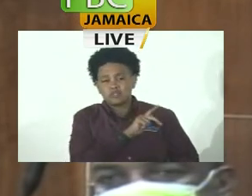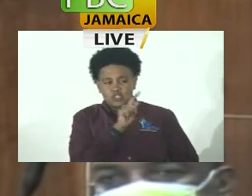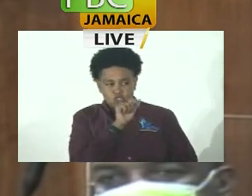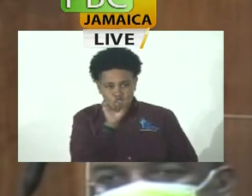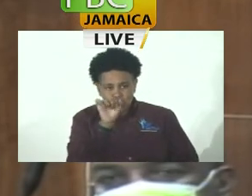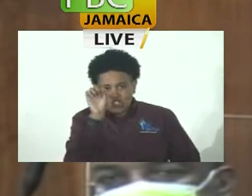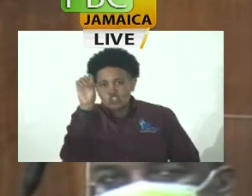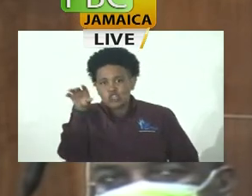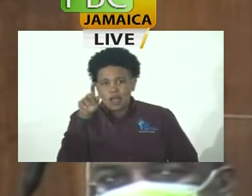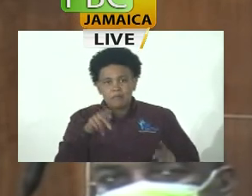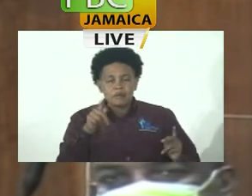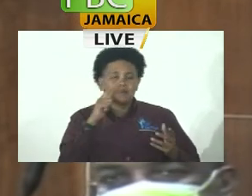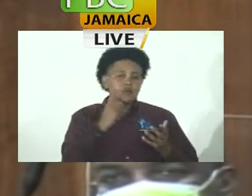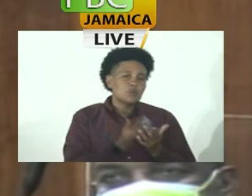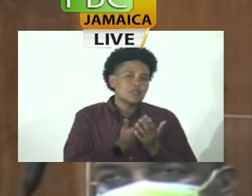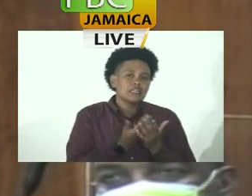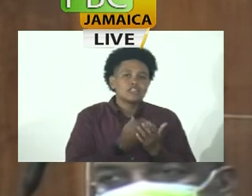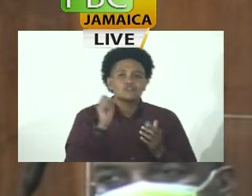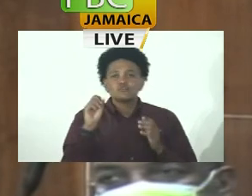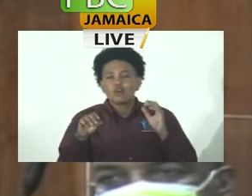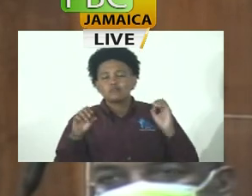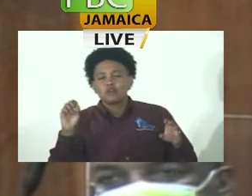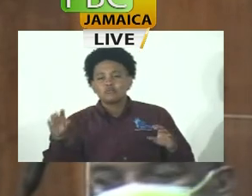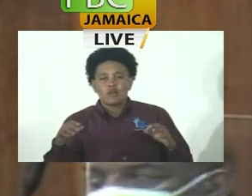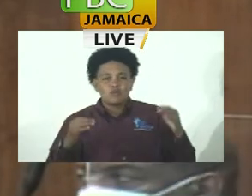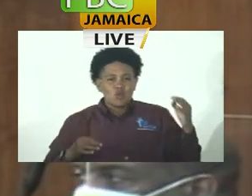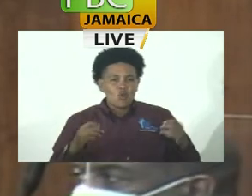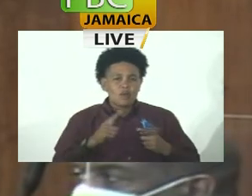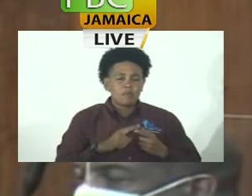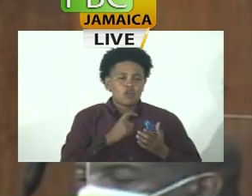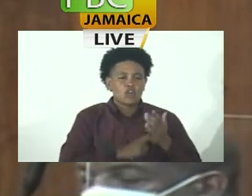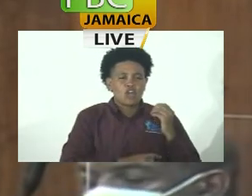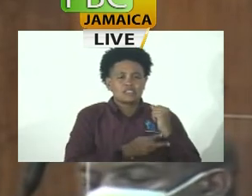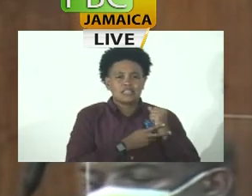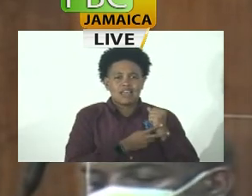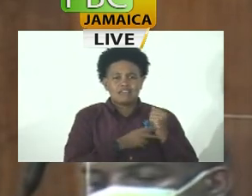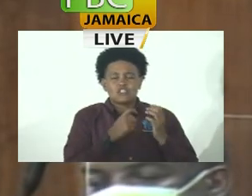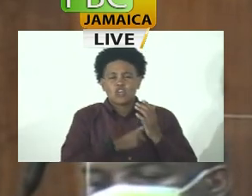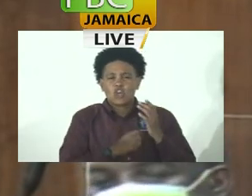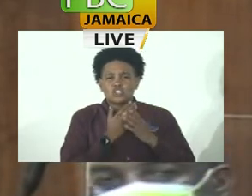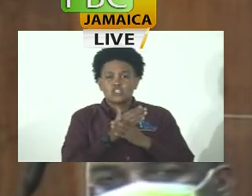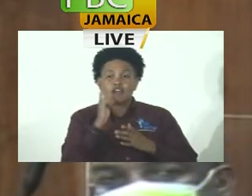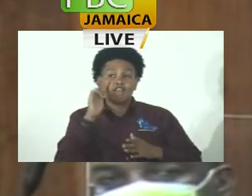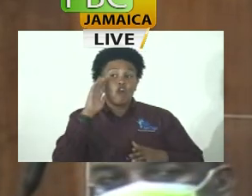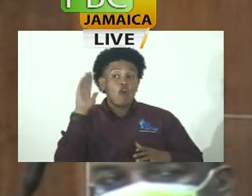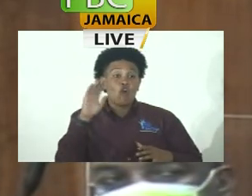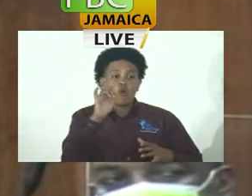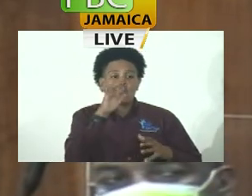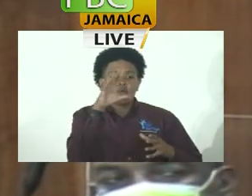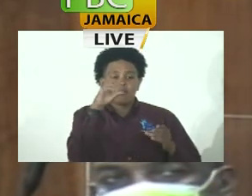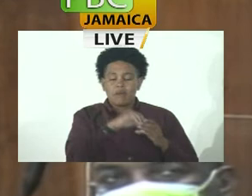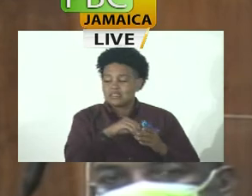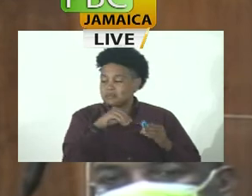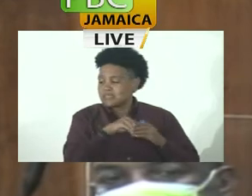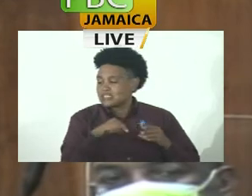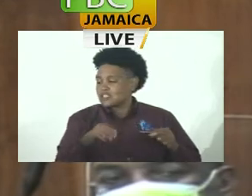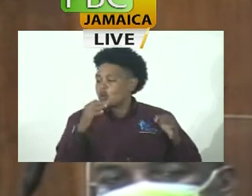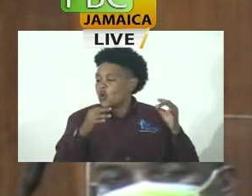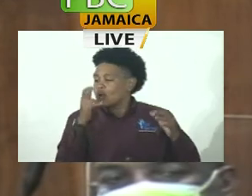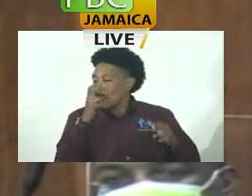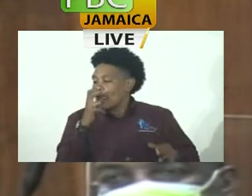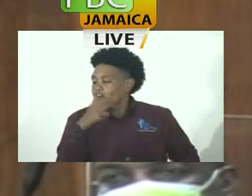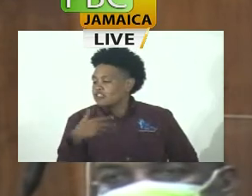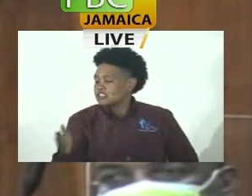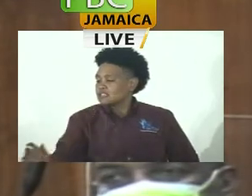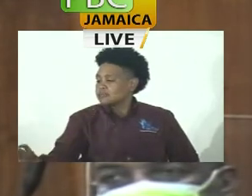accused and witnesses to courts and cost sharing cost savings to all who participate in court hearings